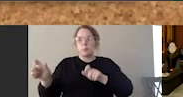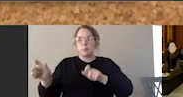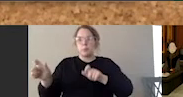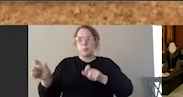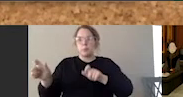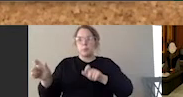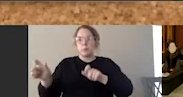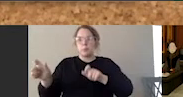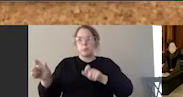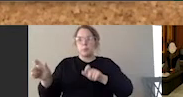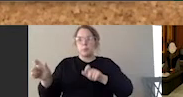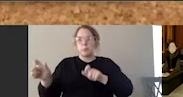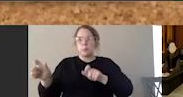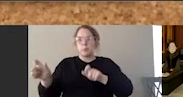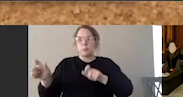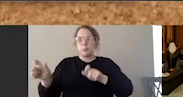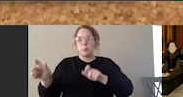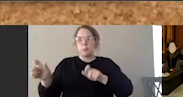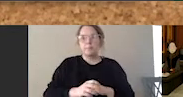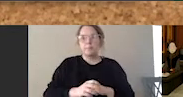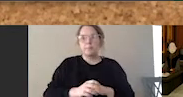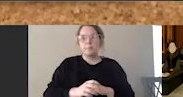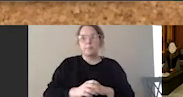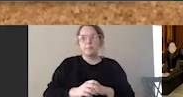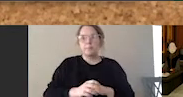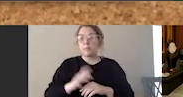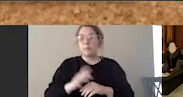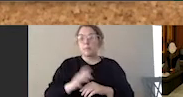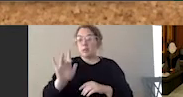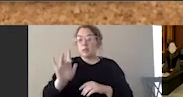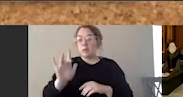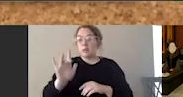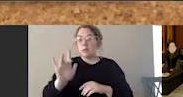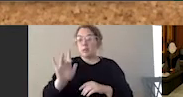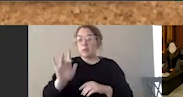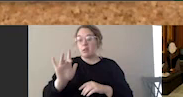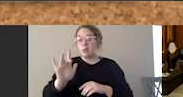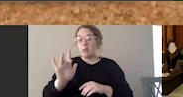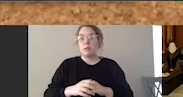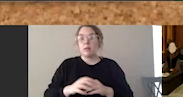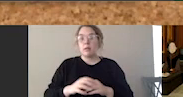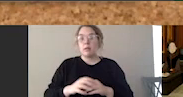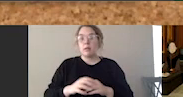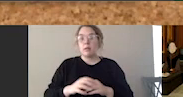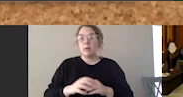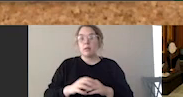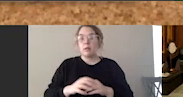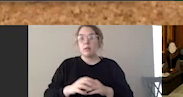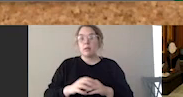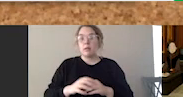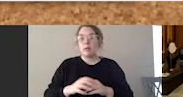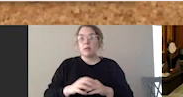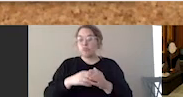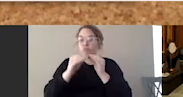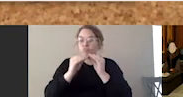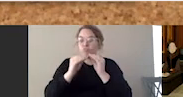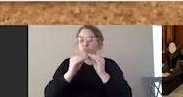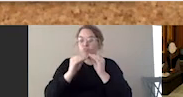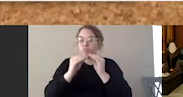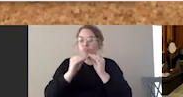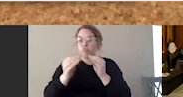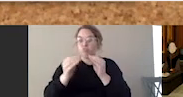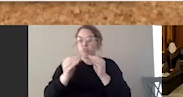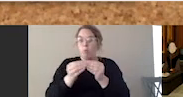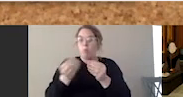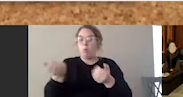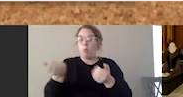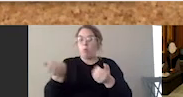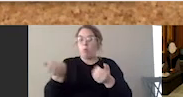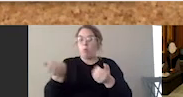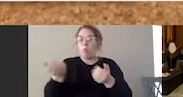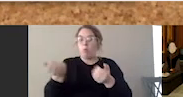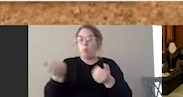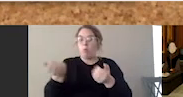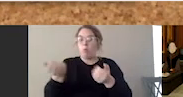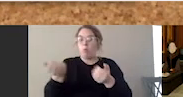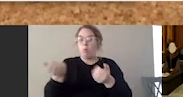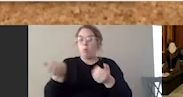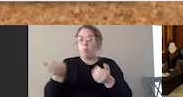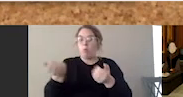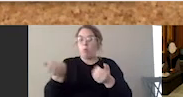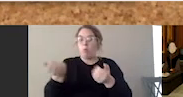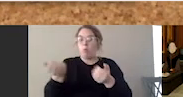And once we double click, we will be able to further edit. Now, you will notice that from